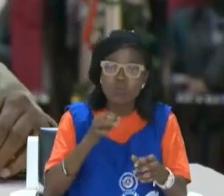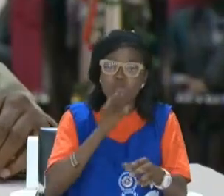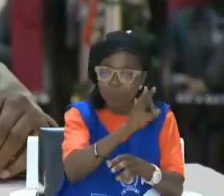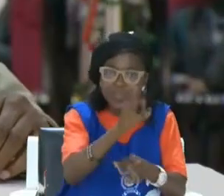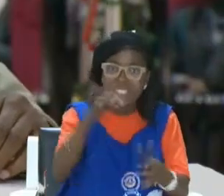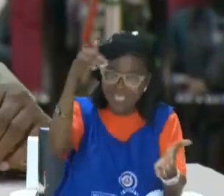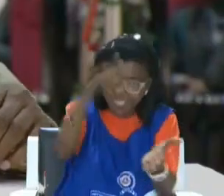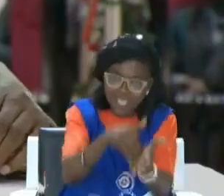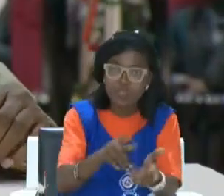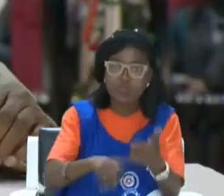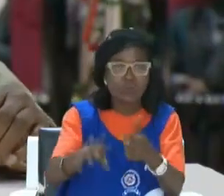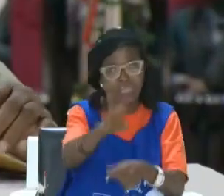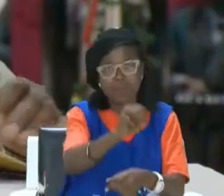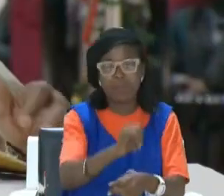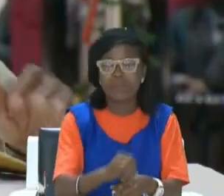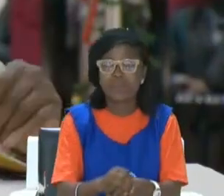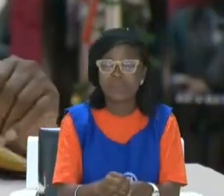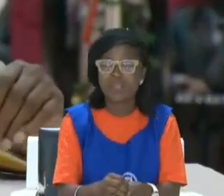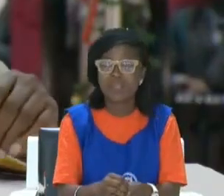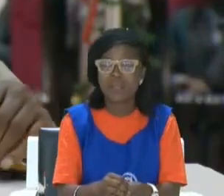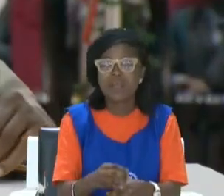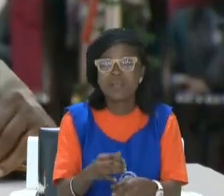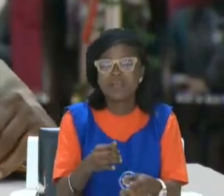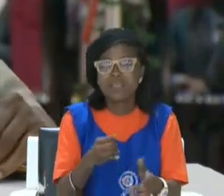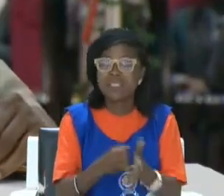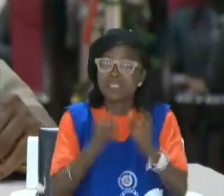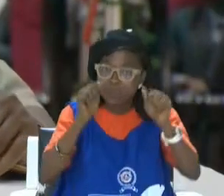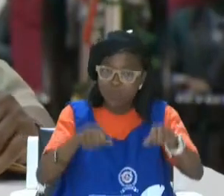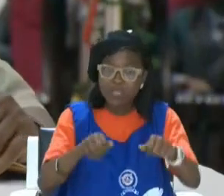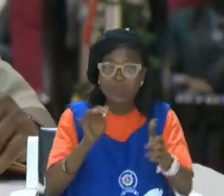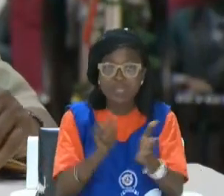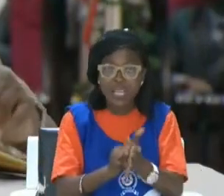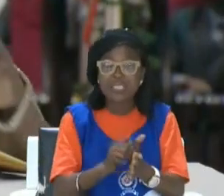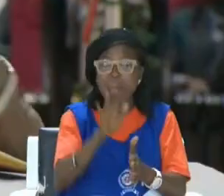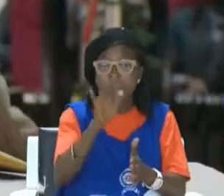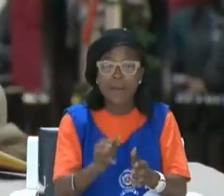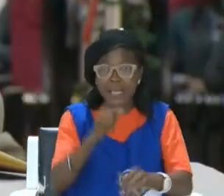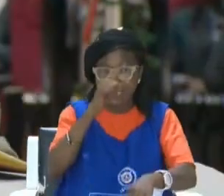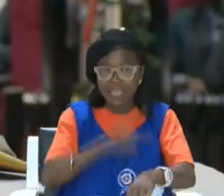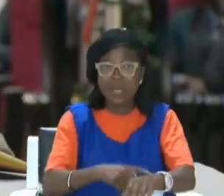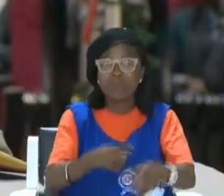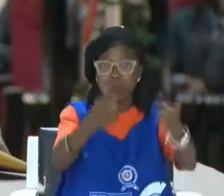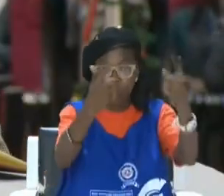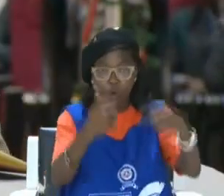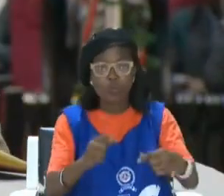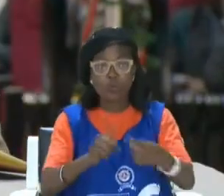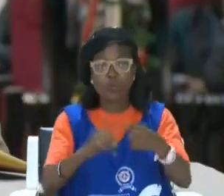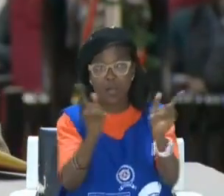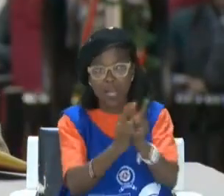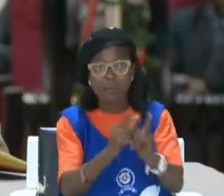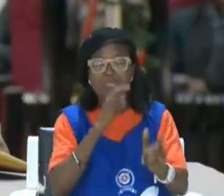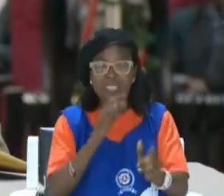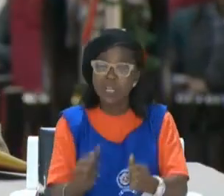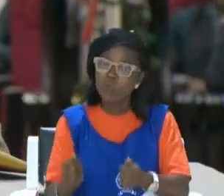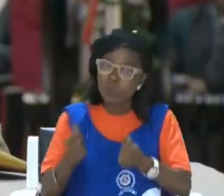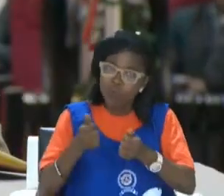It's very possible that by the time you come for the Congress, they will come along with you.